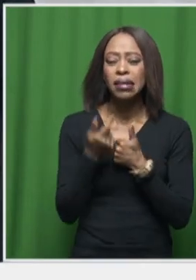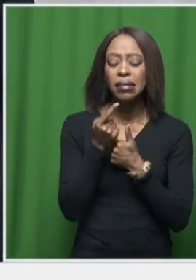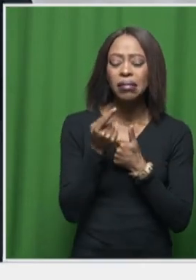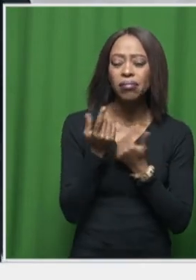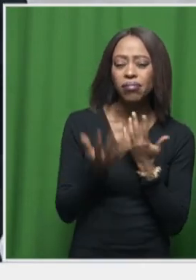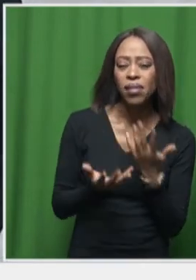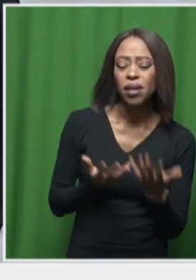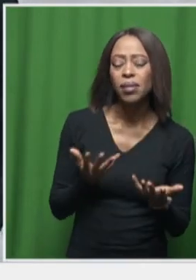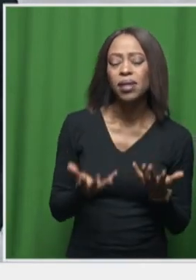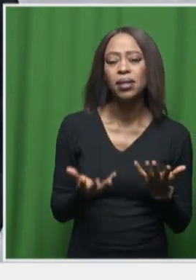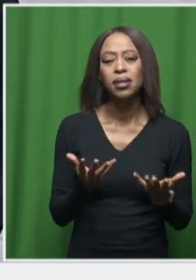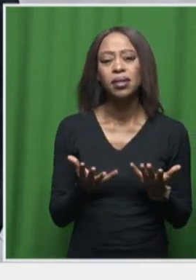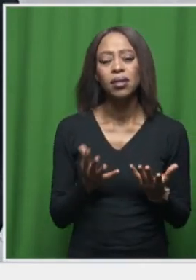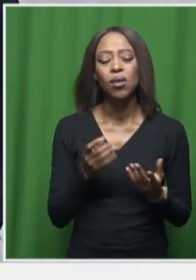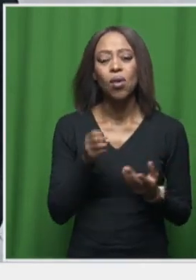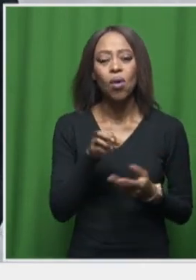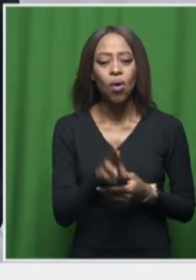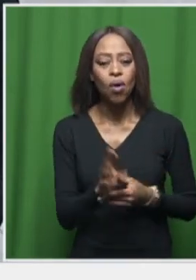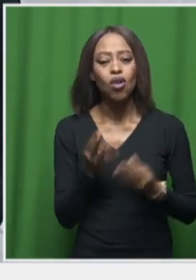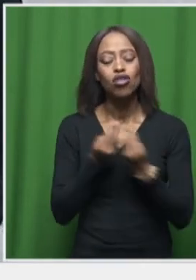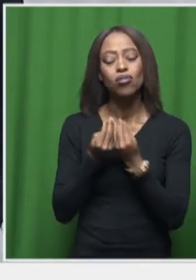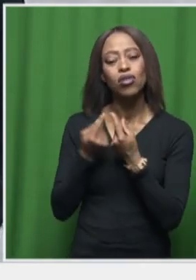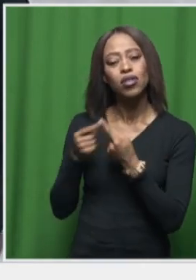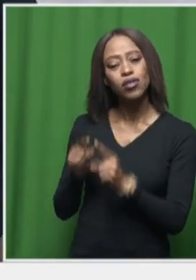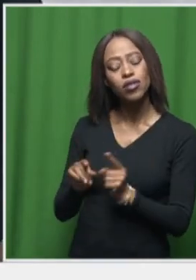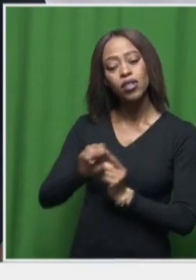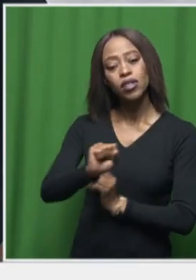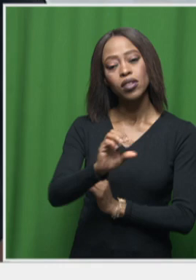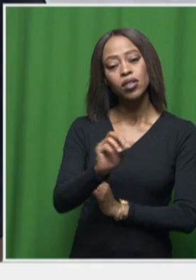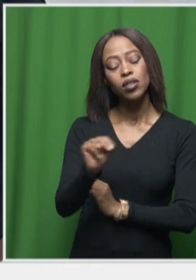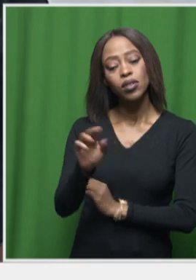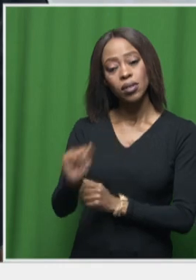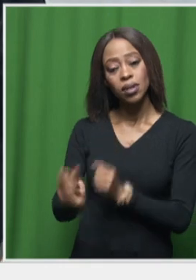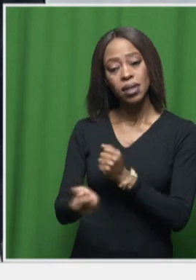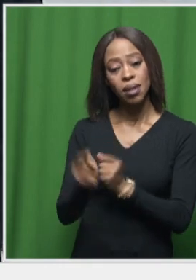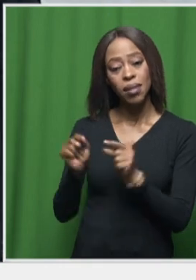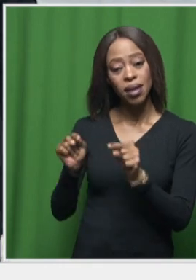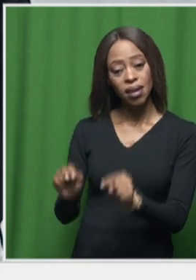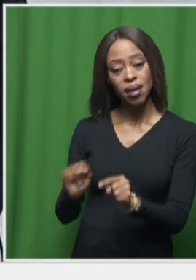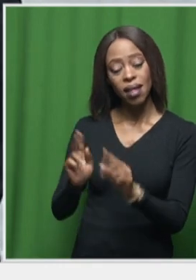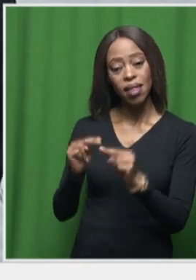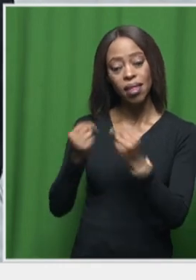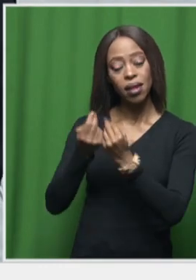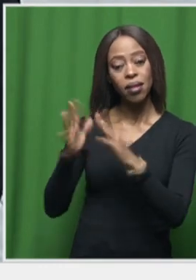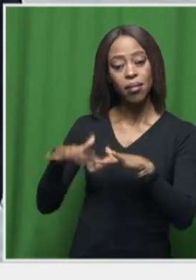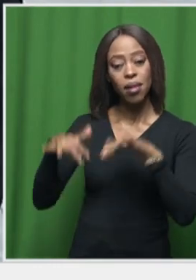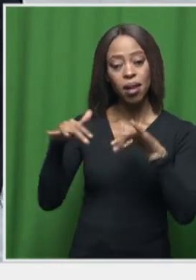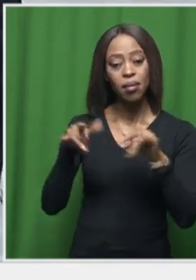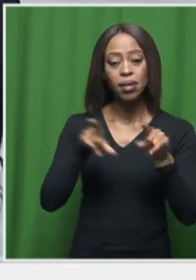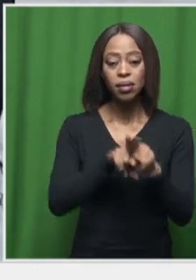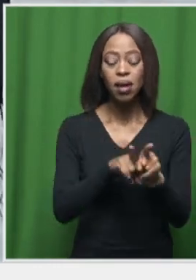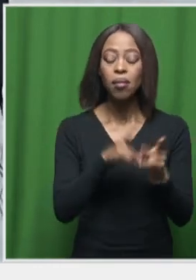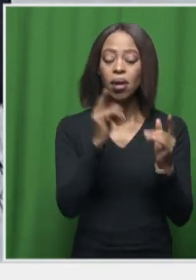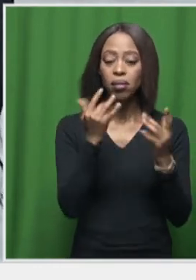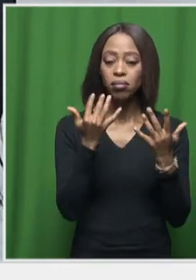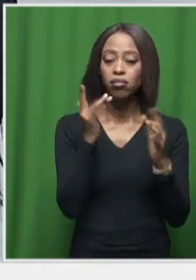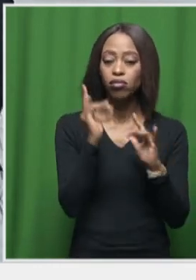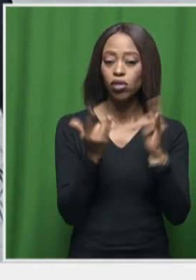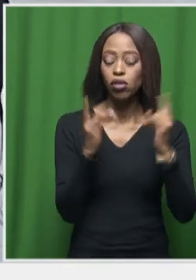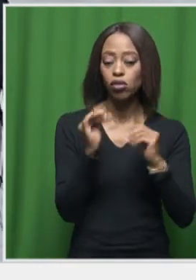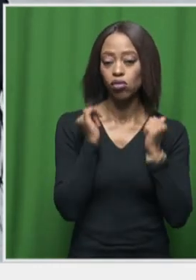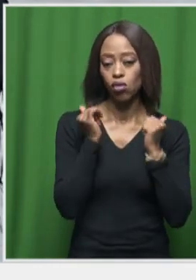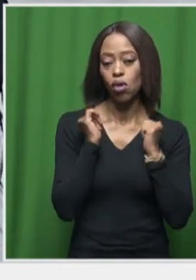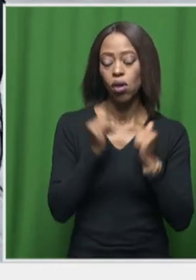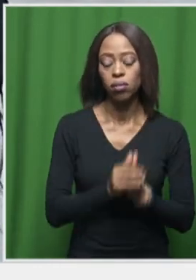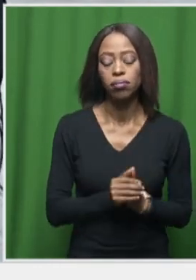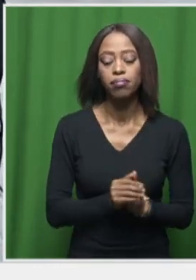be? Is there anything different when SONA is being held here in the National Assembly and the City Hall? Well, there are,